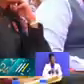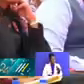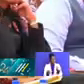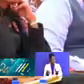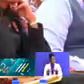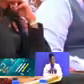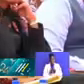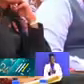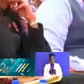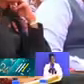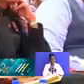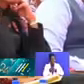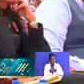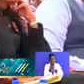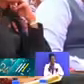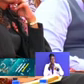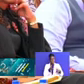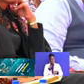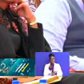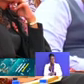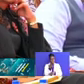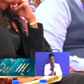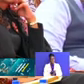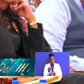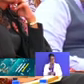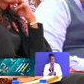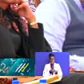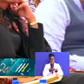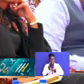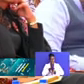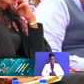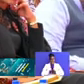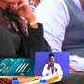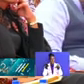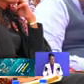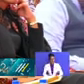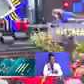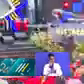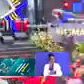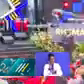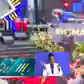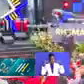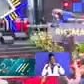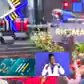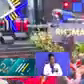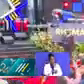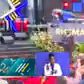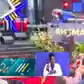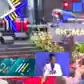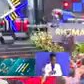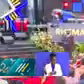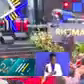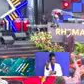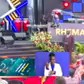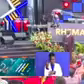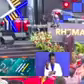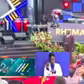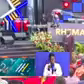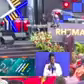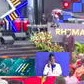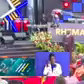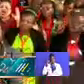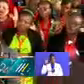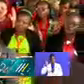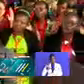is nothing good that can come out of that place after this REM first you will be the first to break